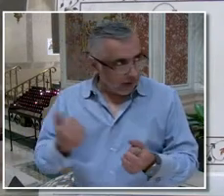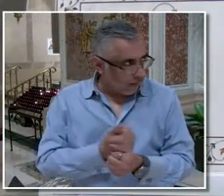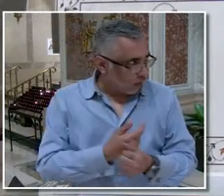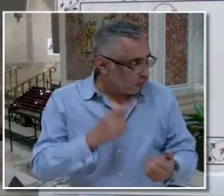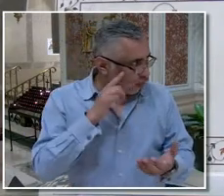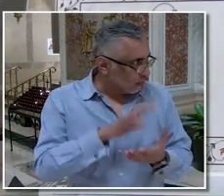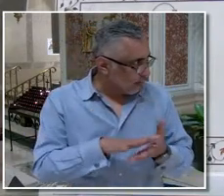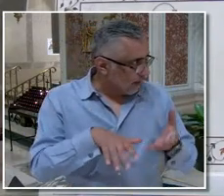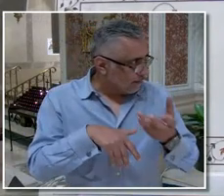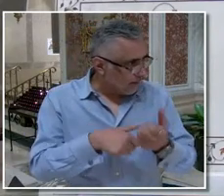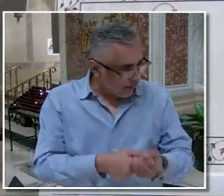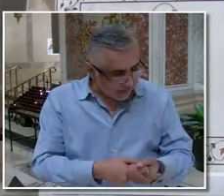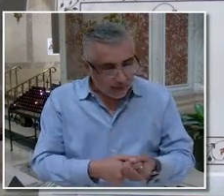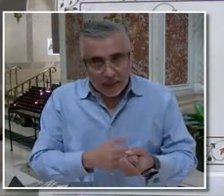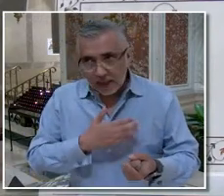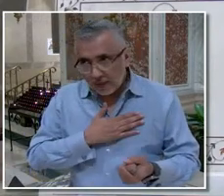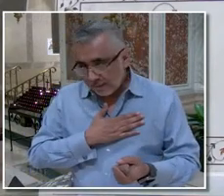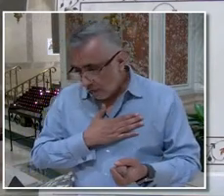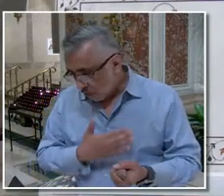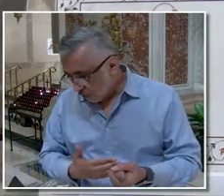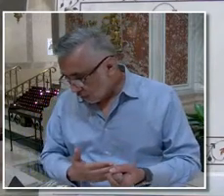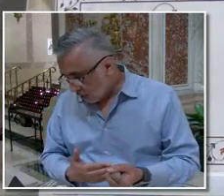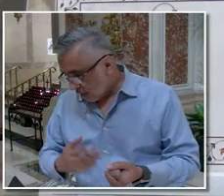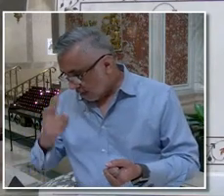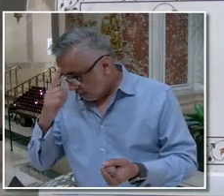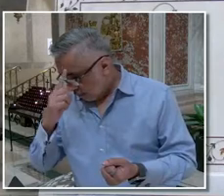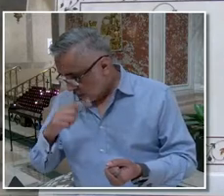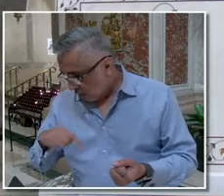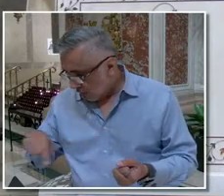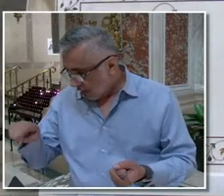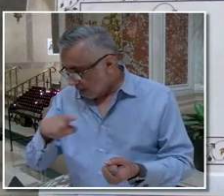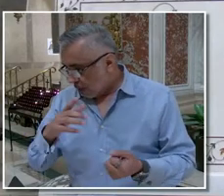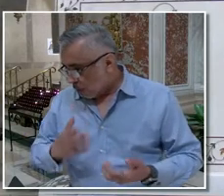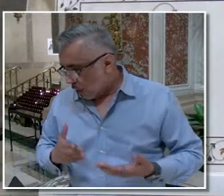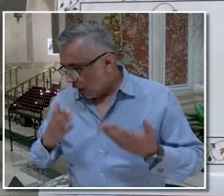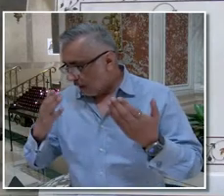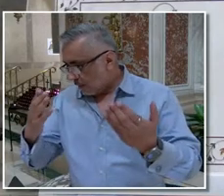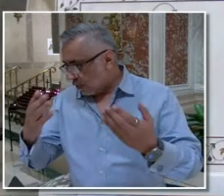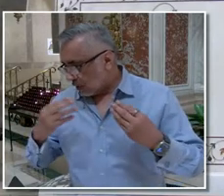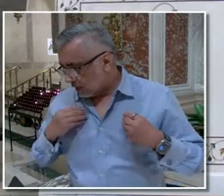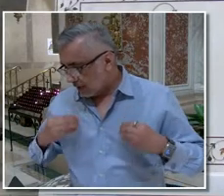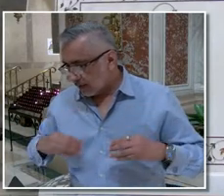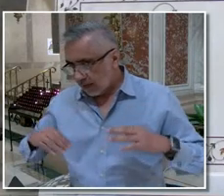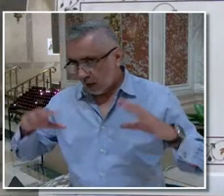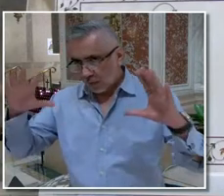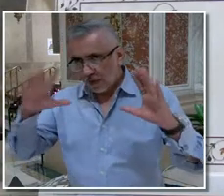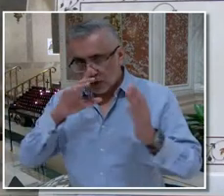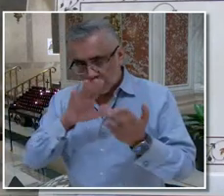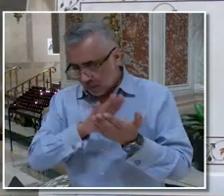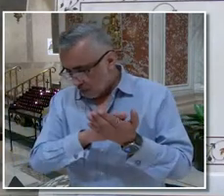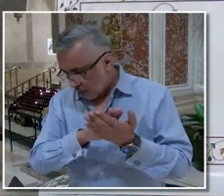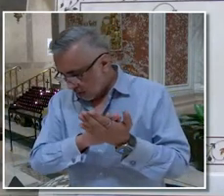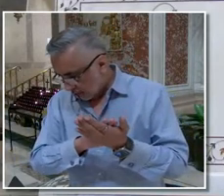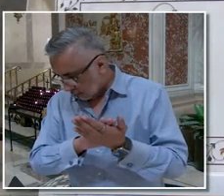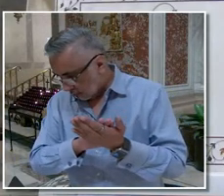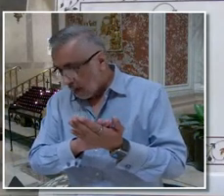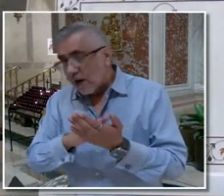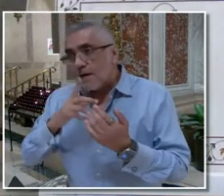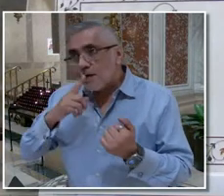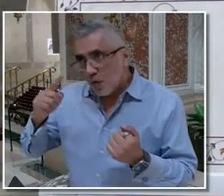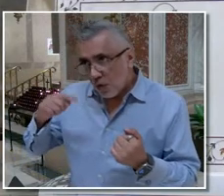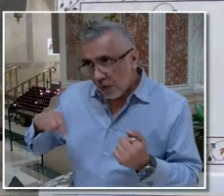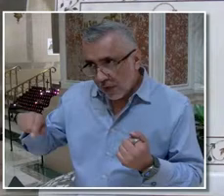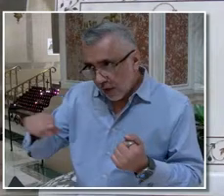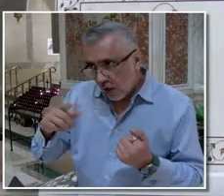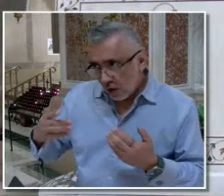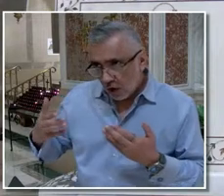and devotion are known to you. For them we offer you this sacrifice of praise, or they